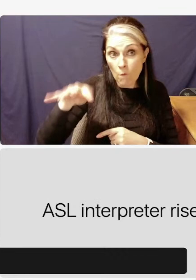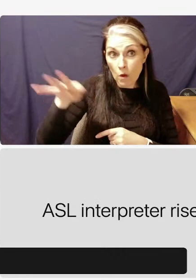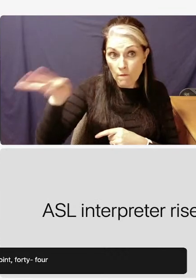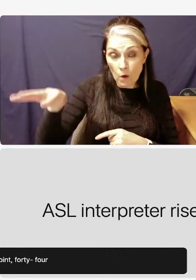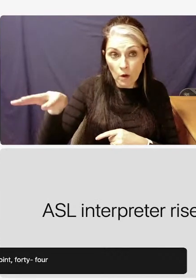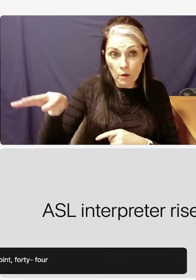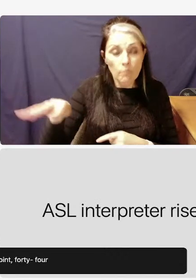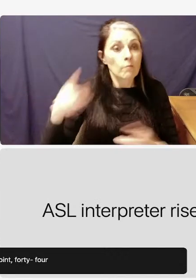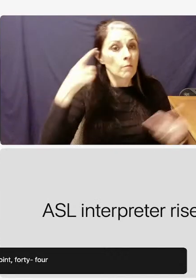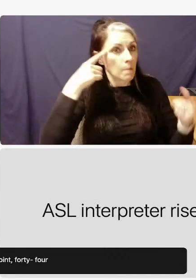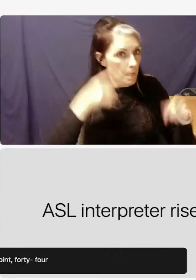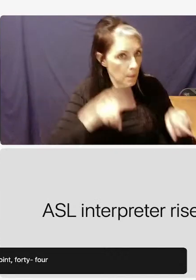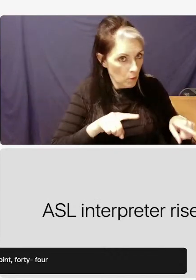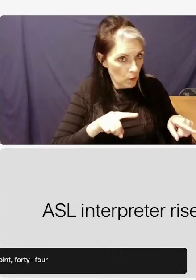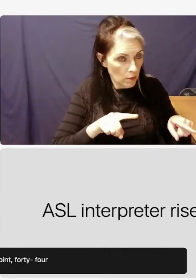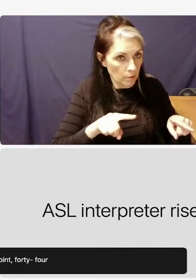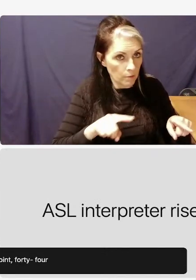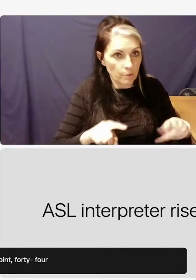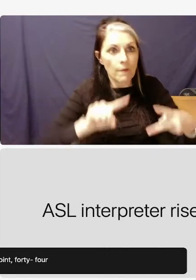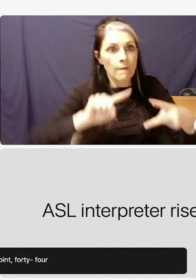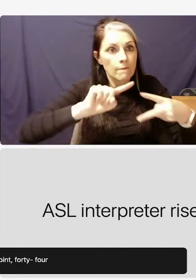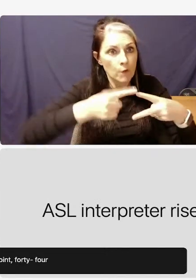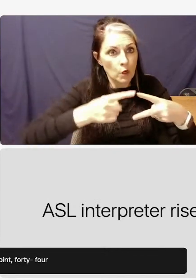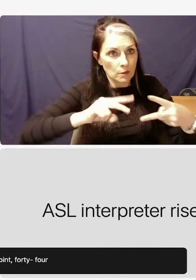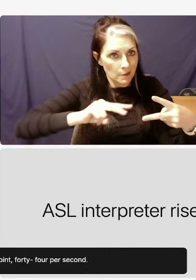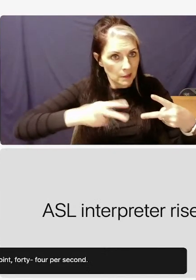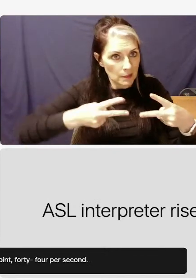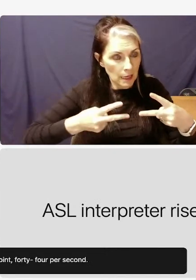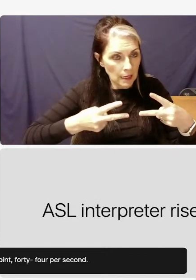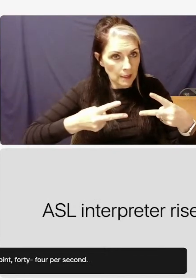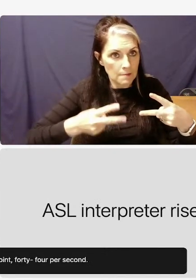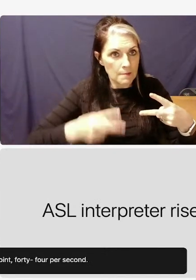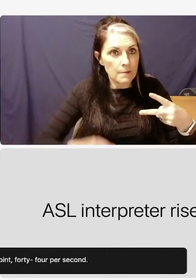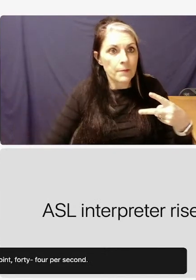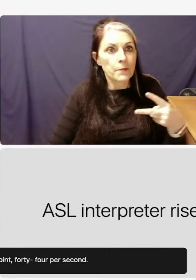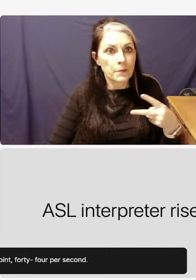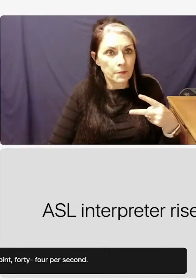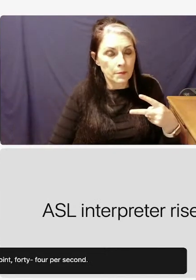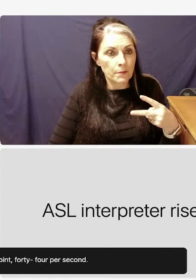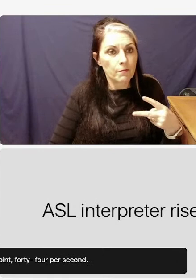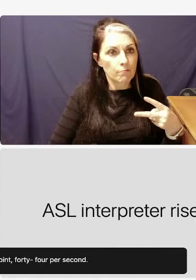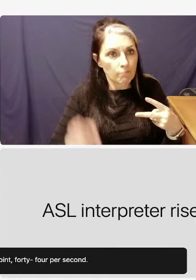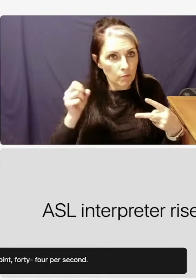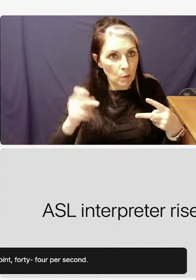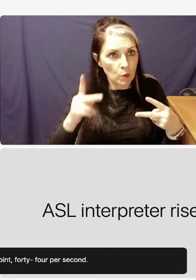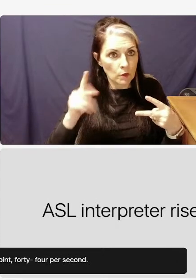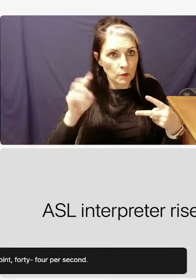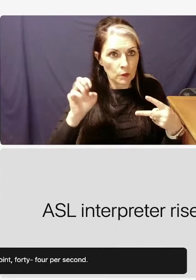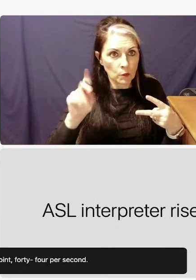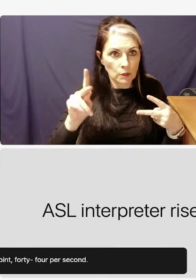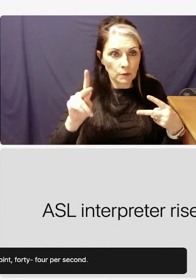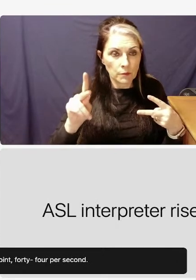so moved per second down here either one okay